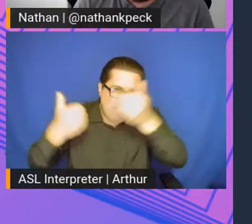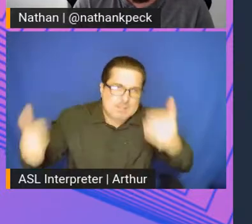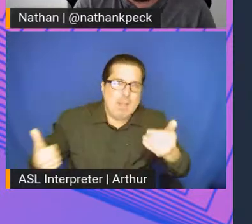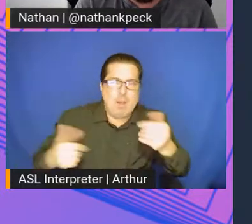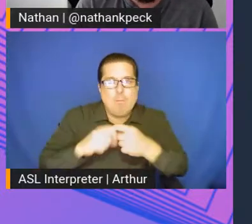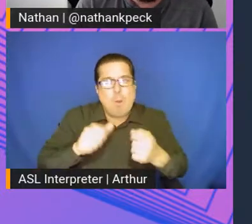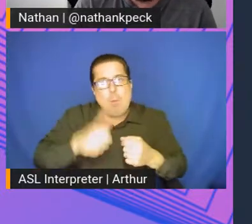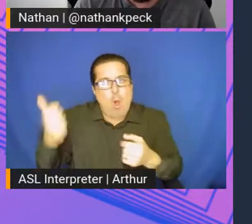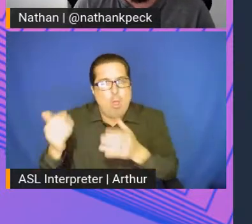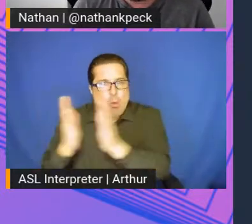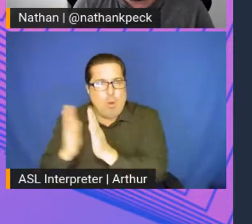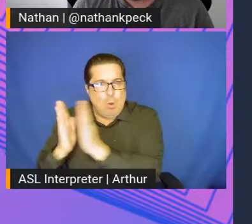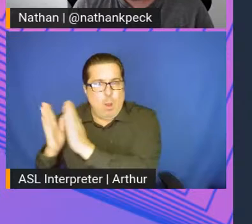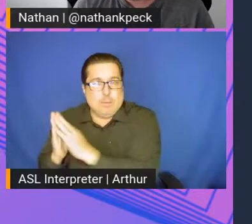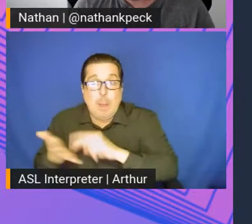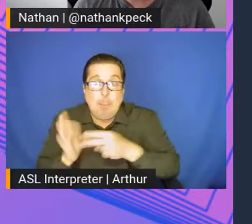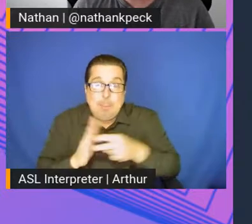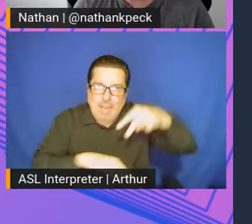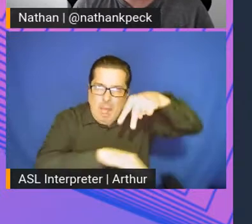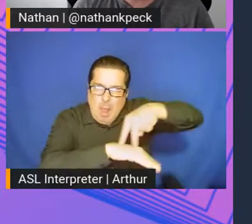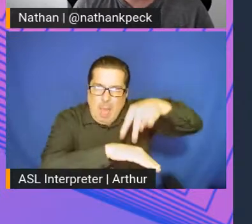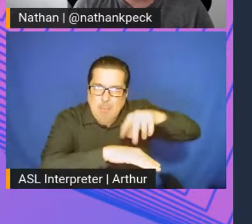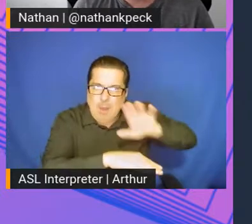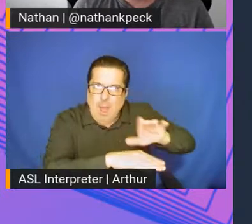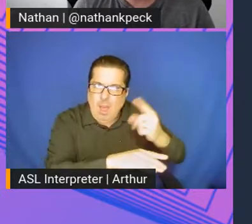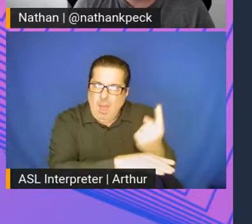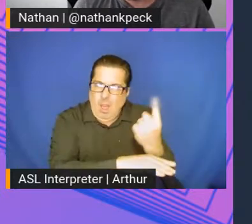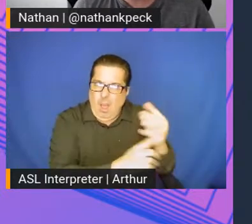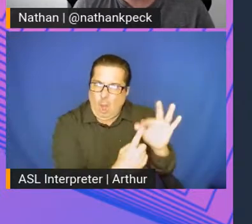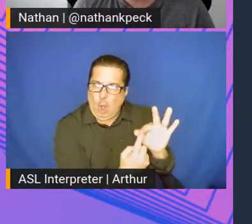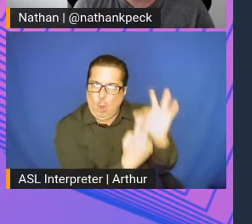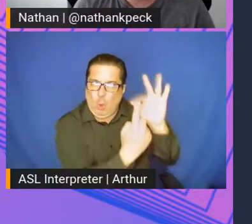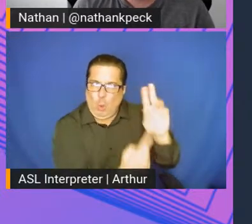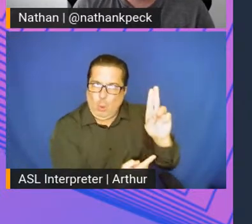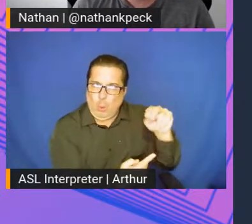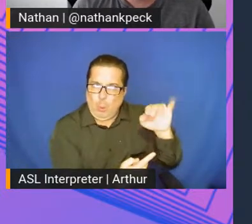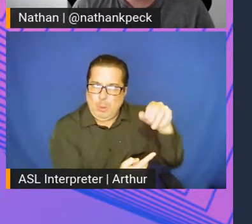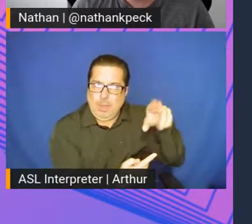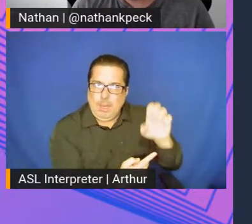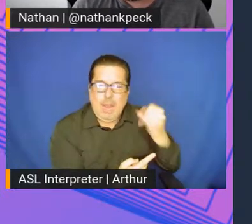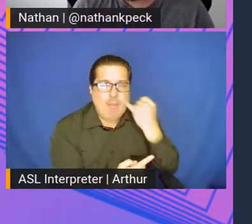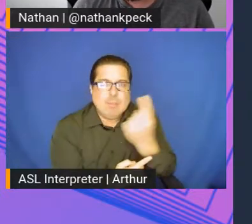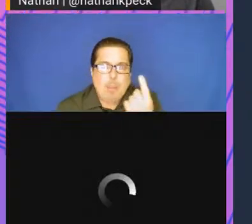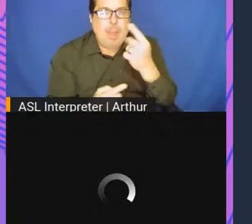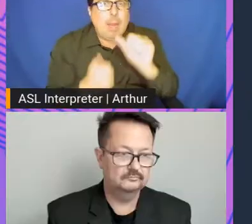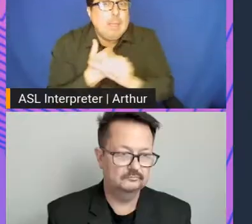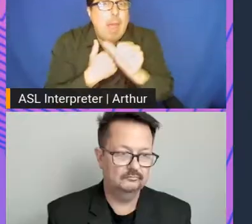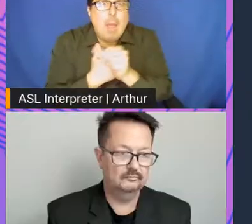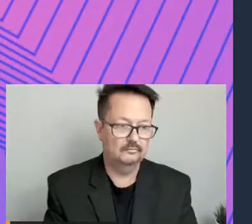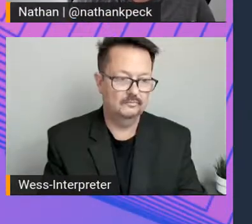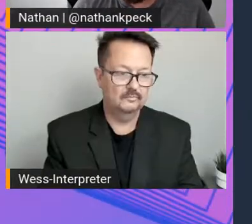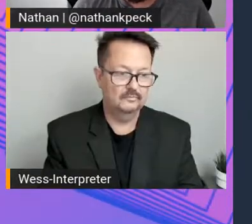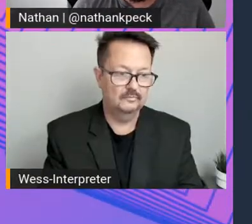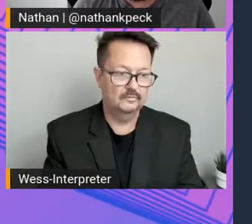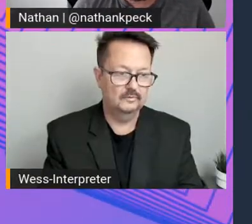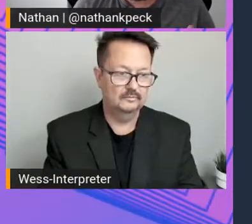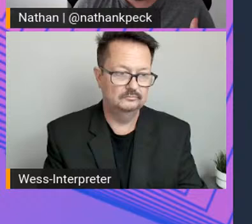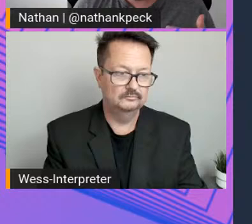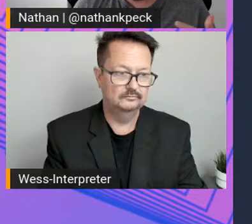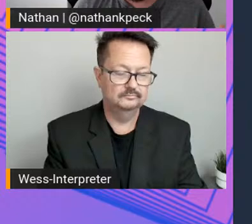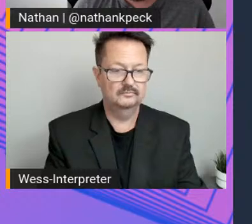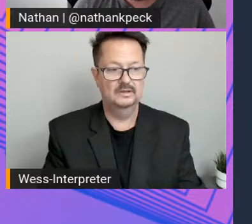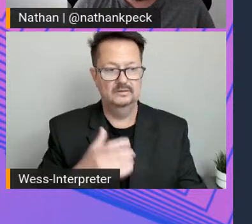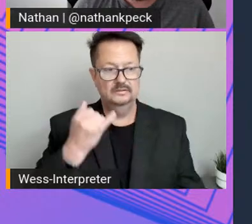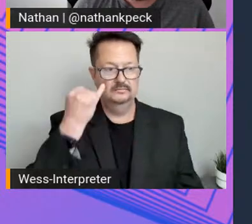this makes Lambda unique when I have a workload that is a little bit dangerous. So let's say that I'm in a situation where I need